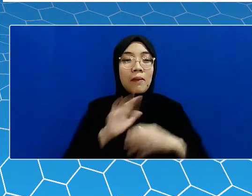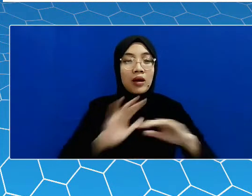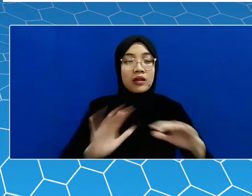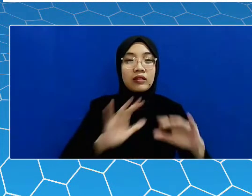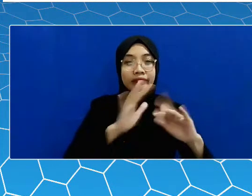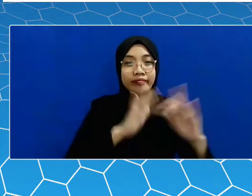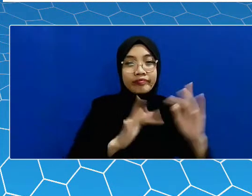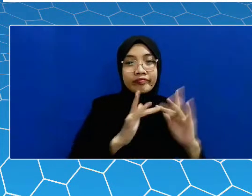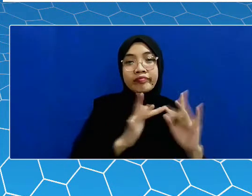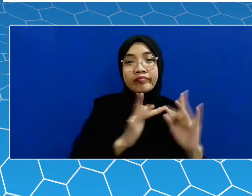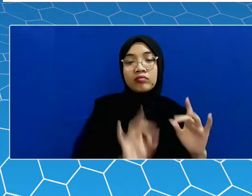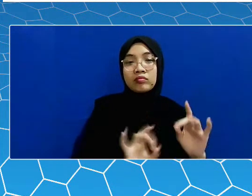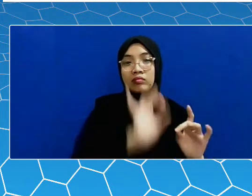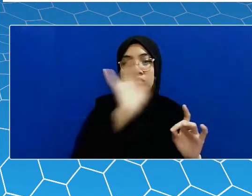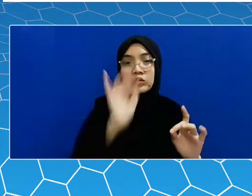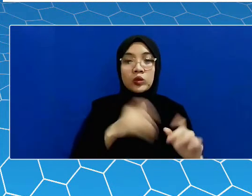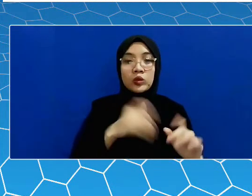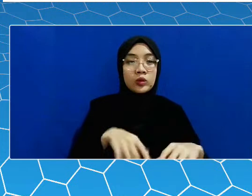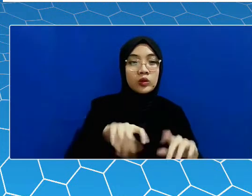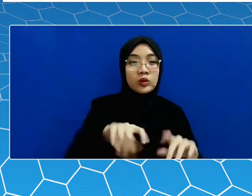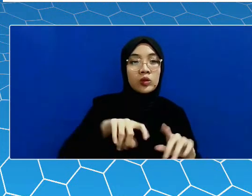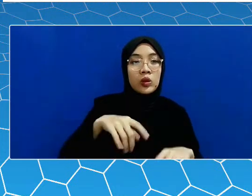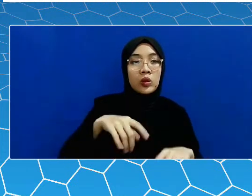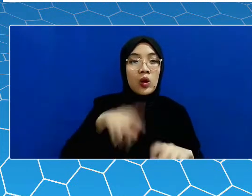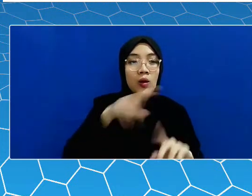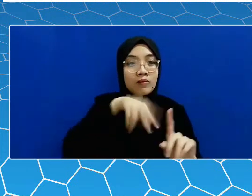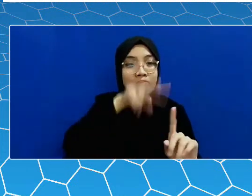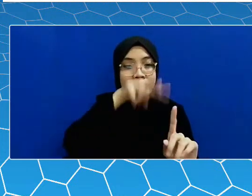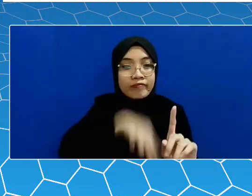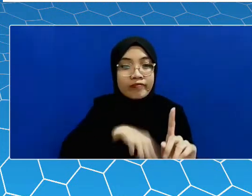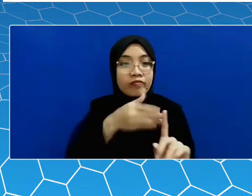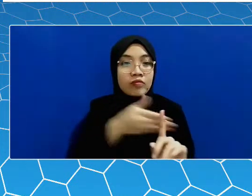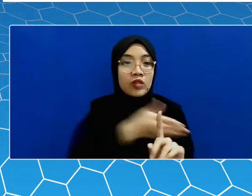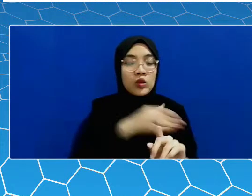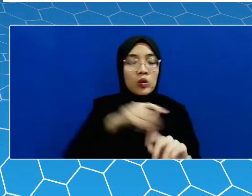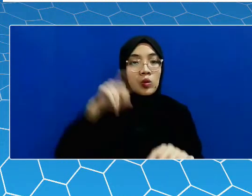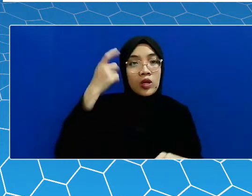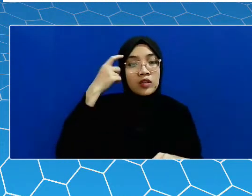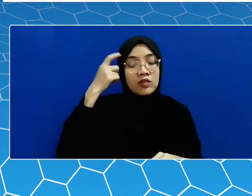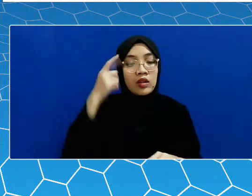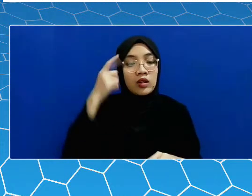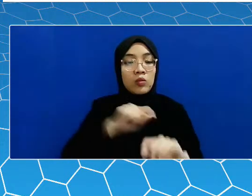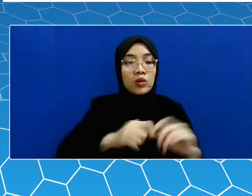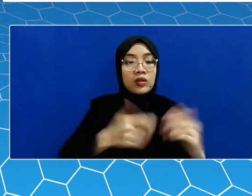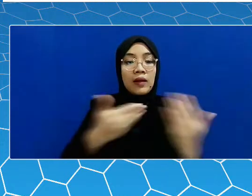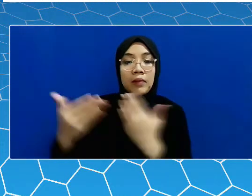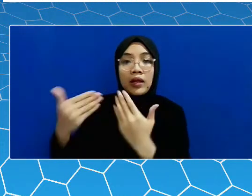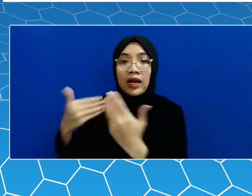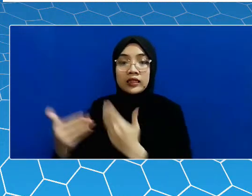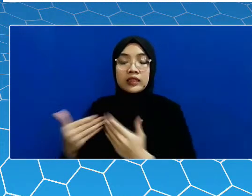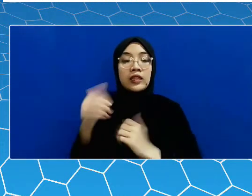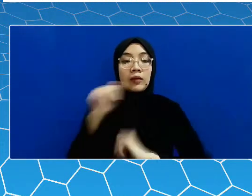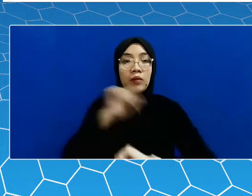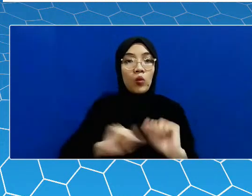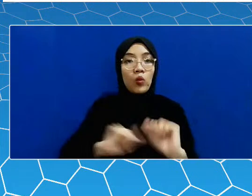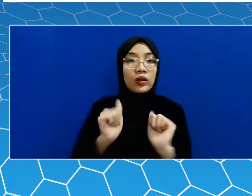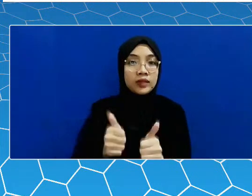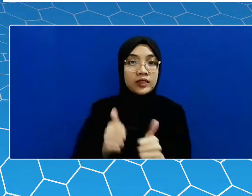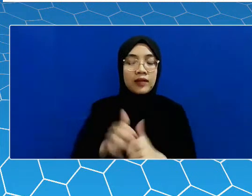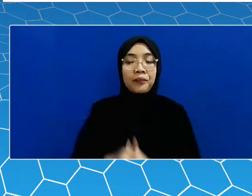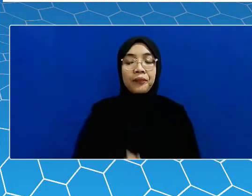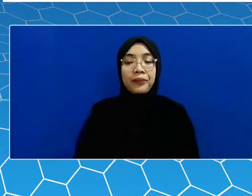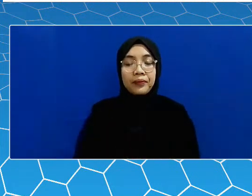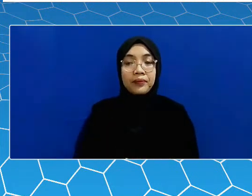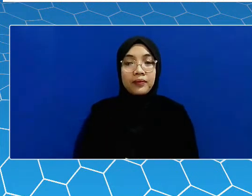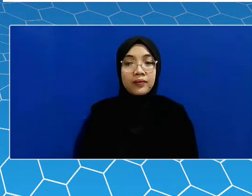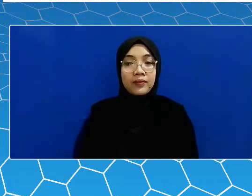in Indonesia, we invent two application, which is e-memory screening and e-memory center, e-memory clinic. Sorry.